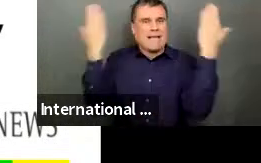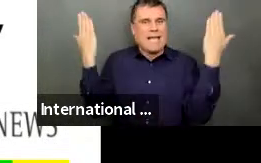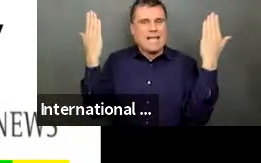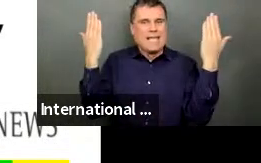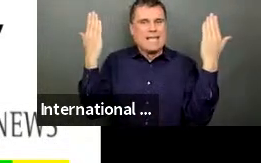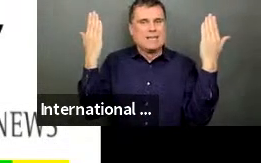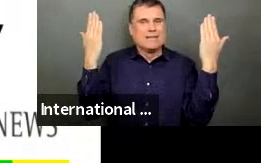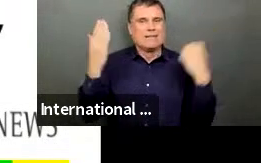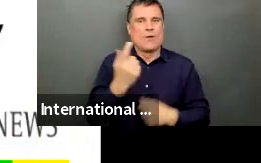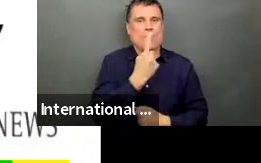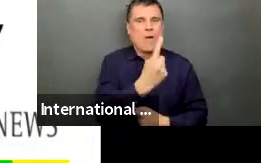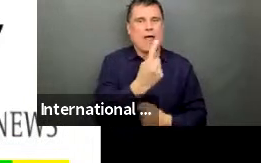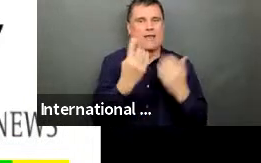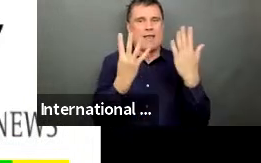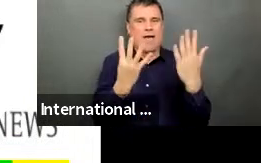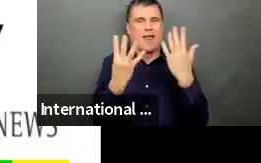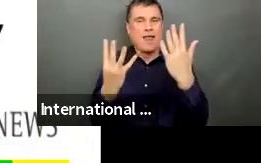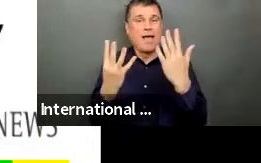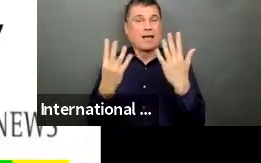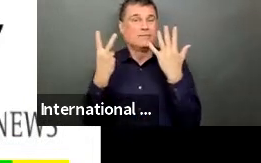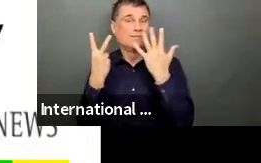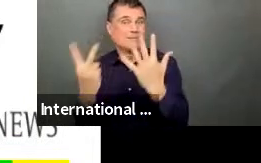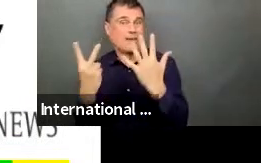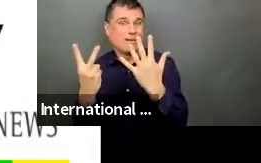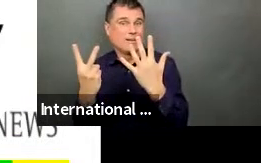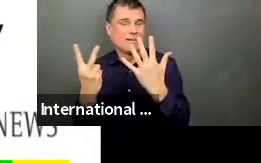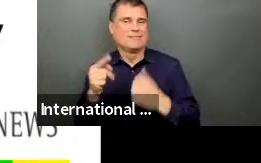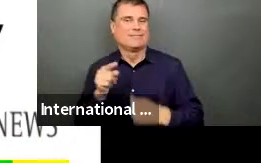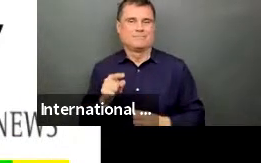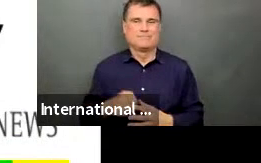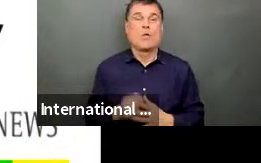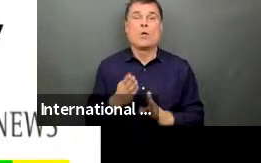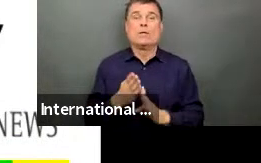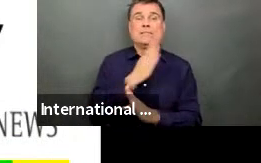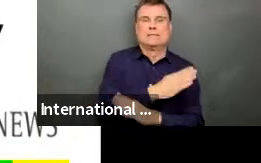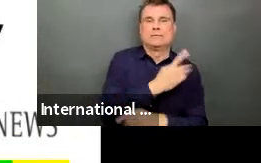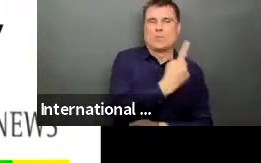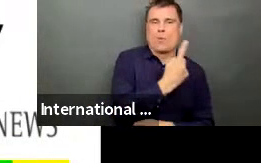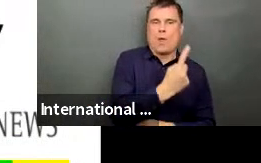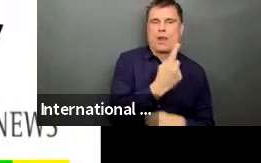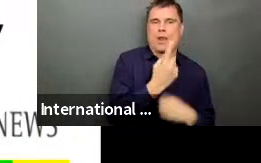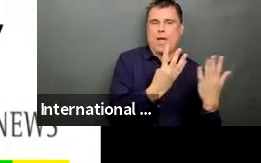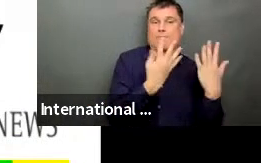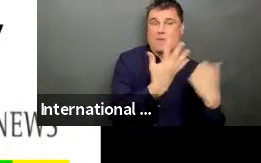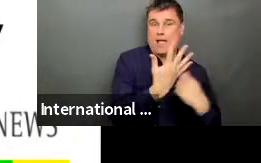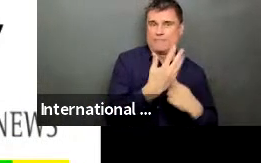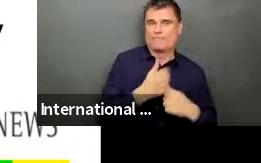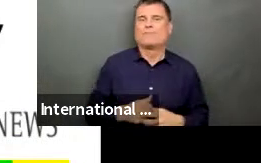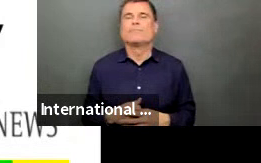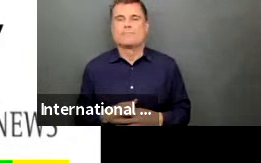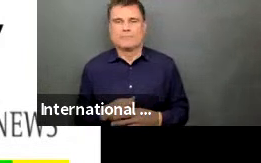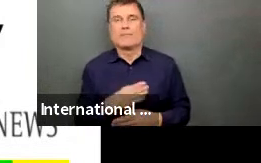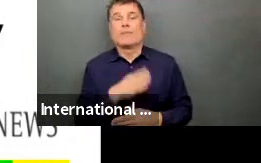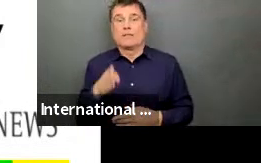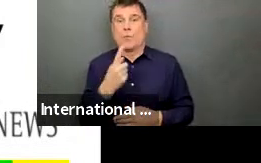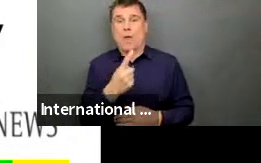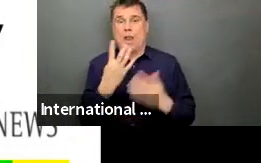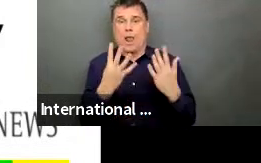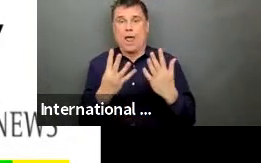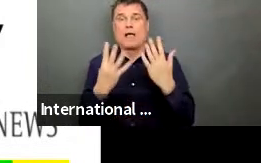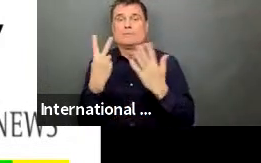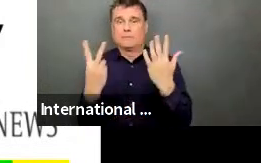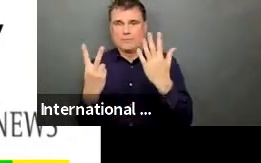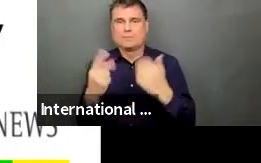1997. There's also mention of Ko Eun-gangsun, who led